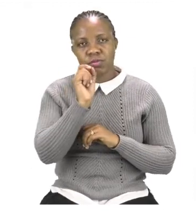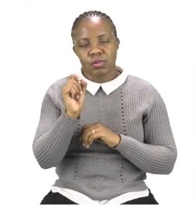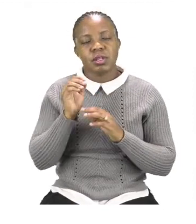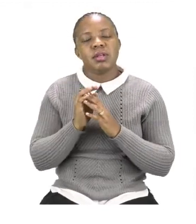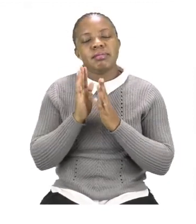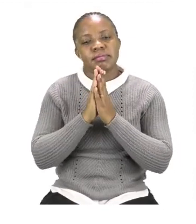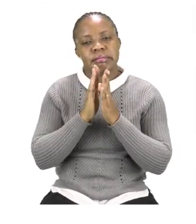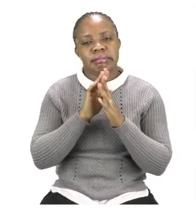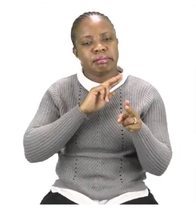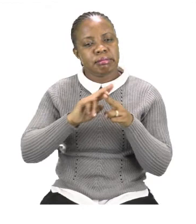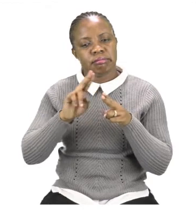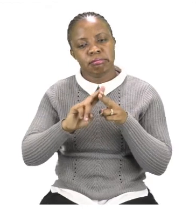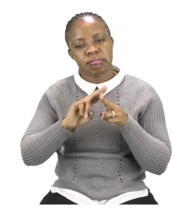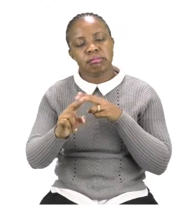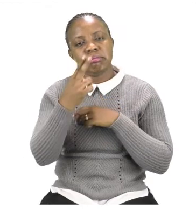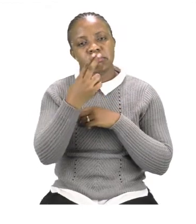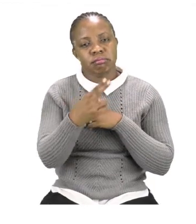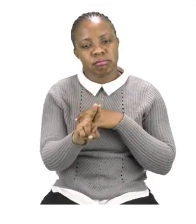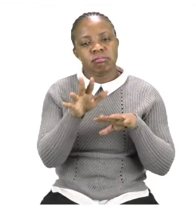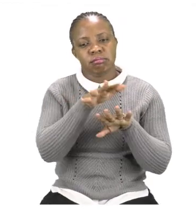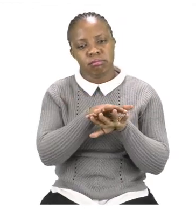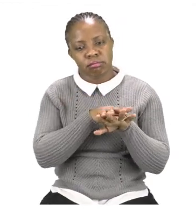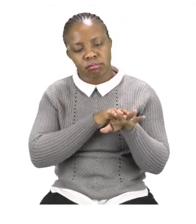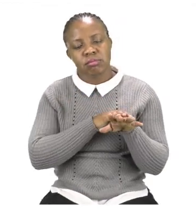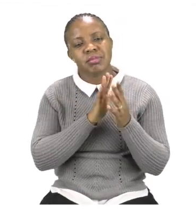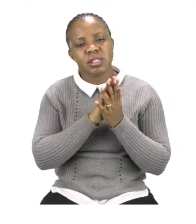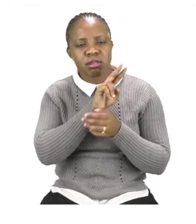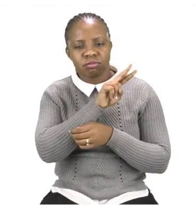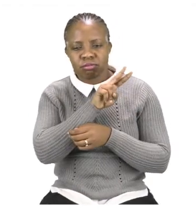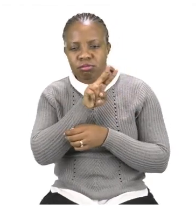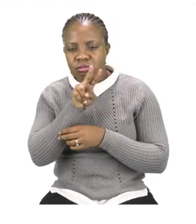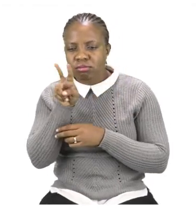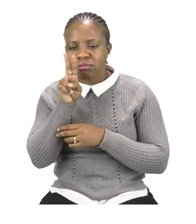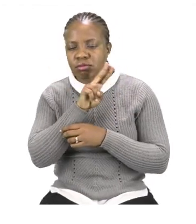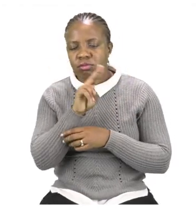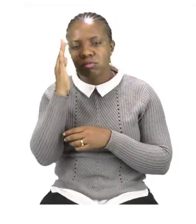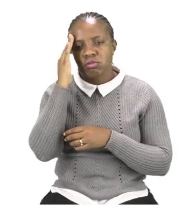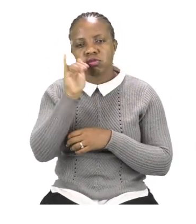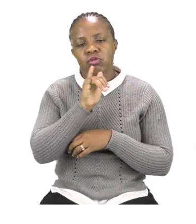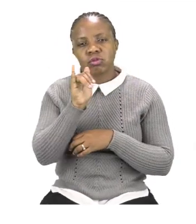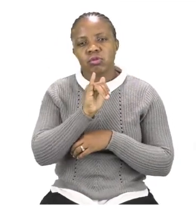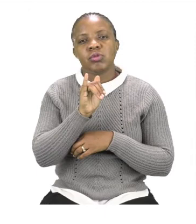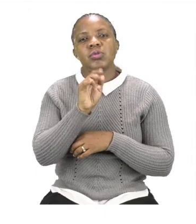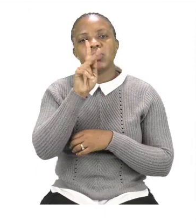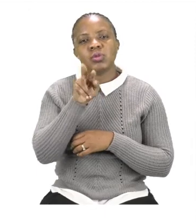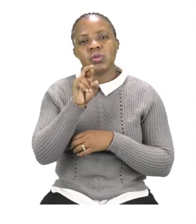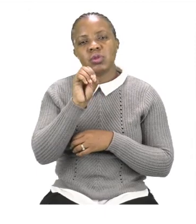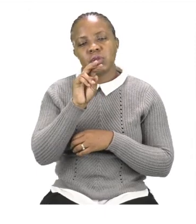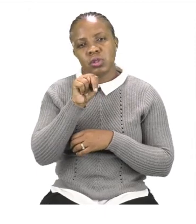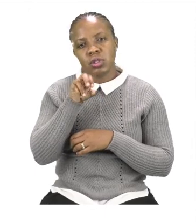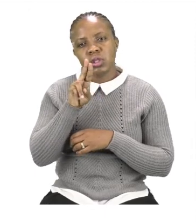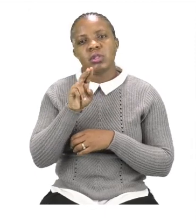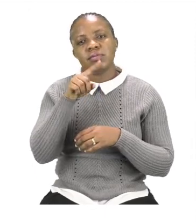time and make sure that you read each sentence before you say that you are done. I will see you